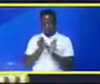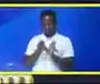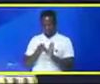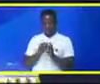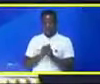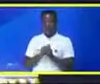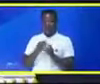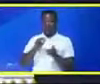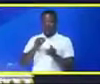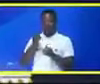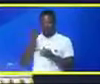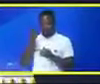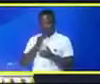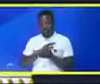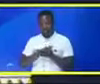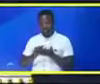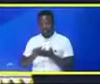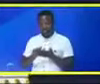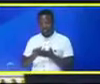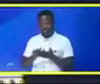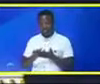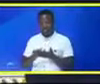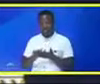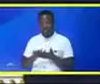Is someone learning?